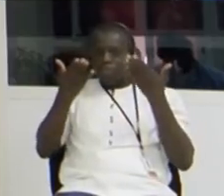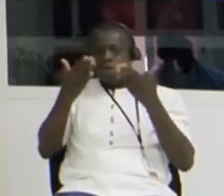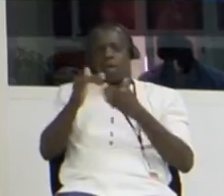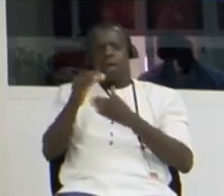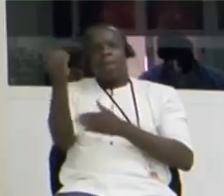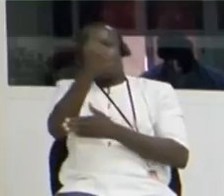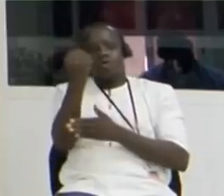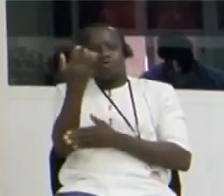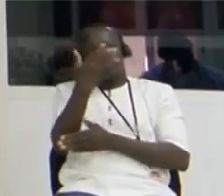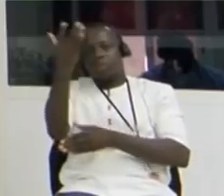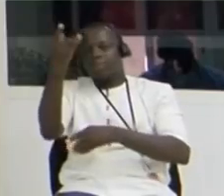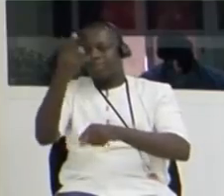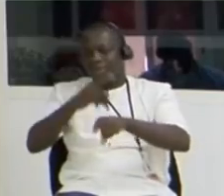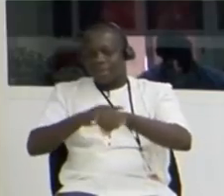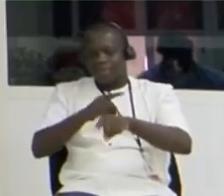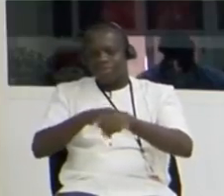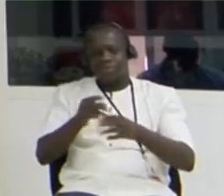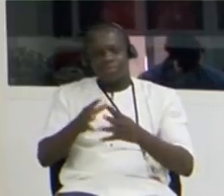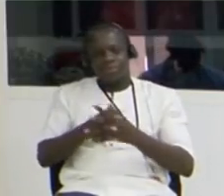sometimes,